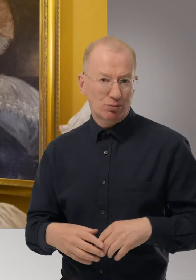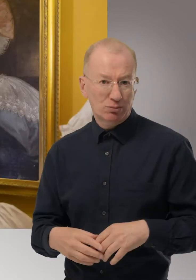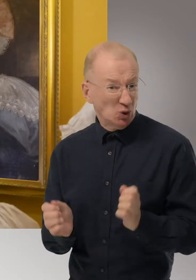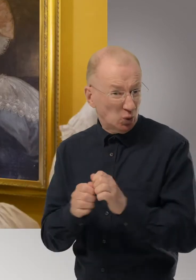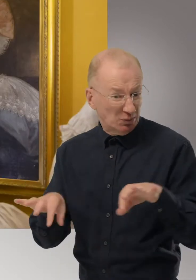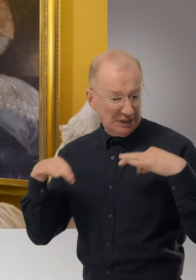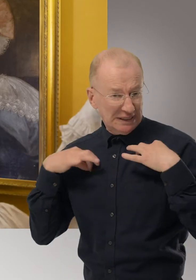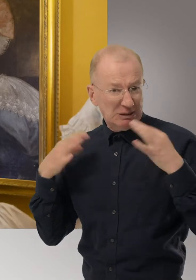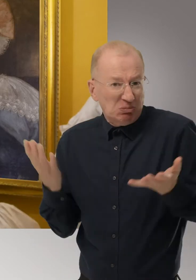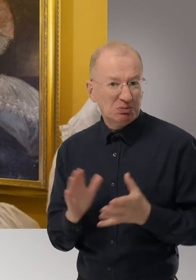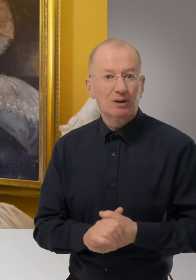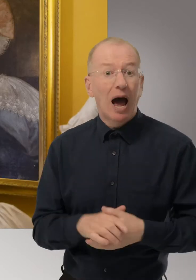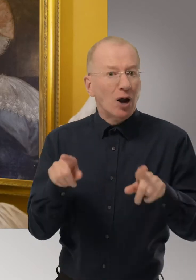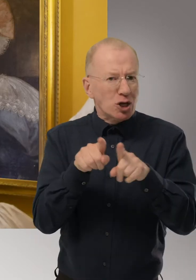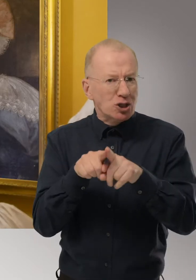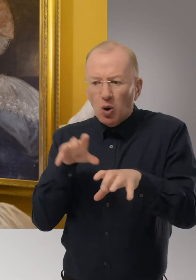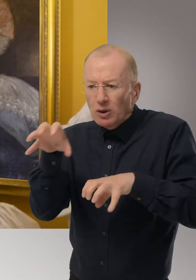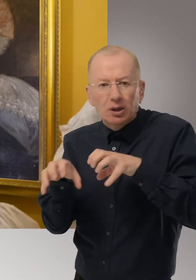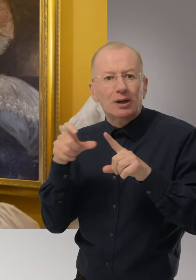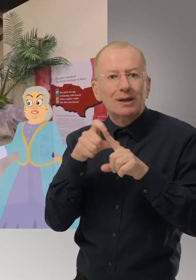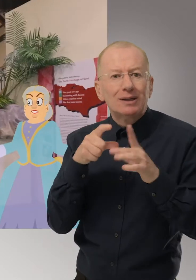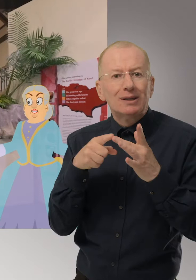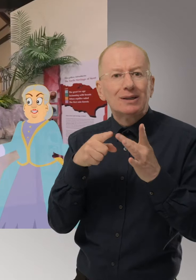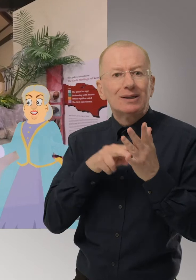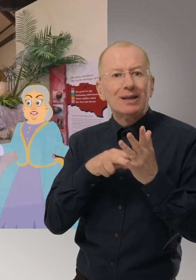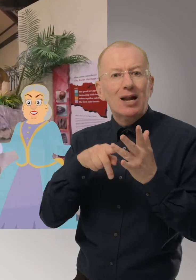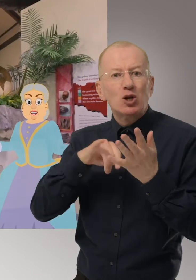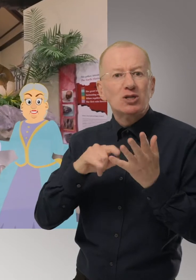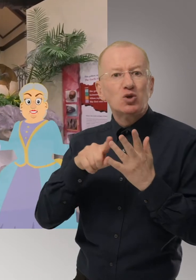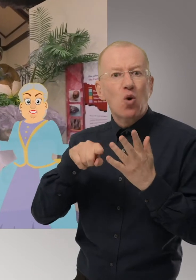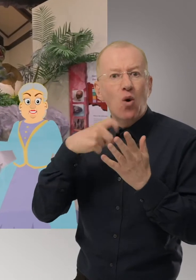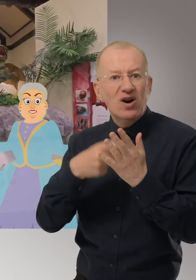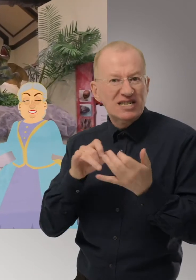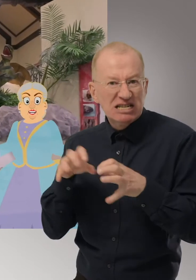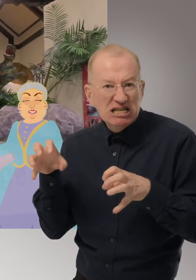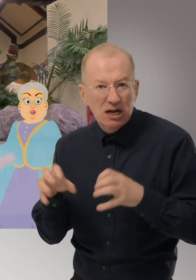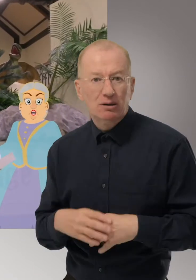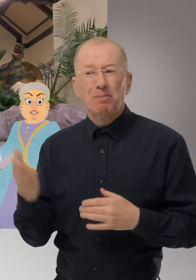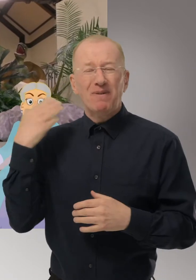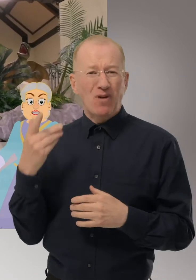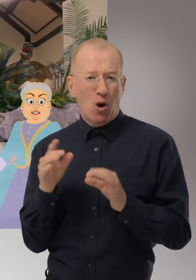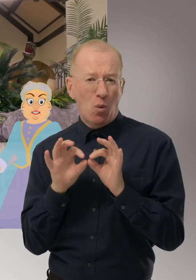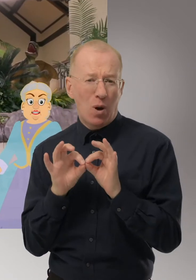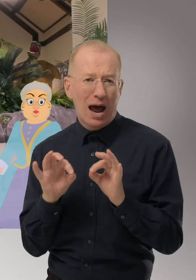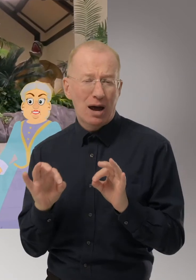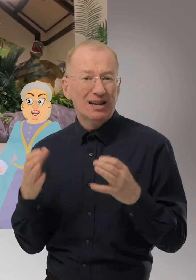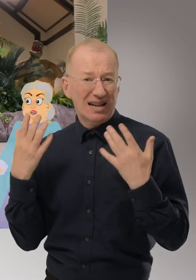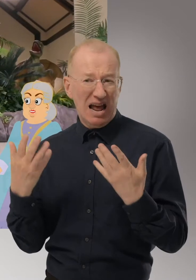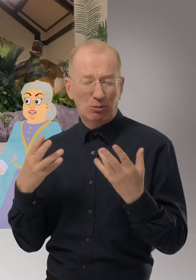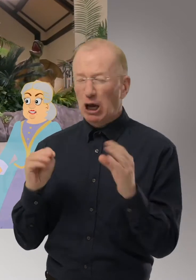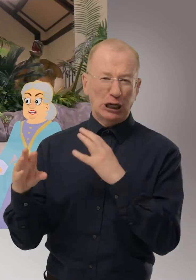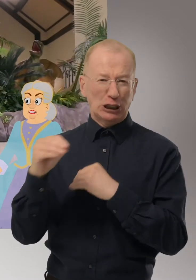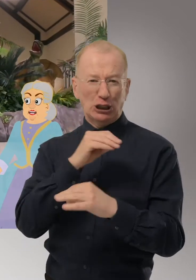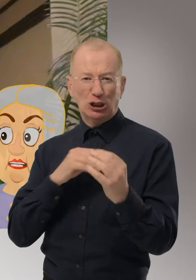Oh, rather me. And dinosaurs. They are no longer hushed, but ring